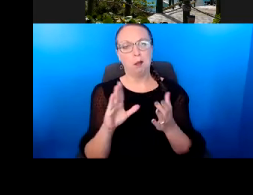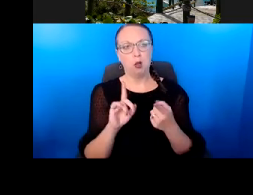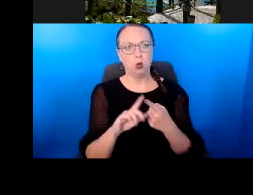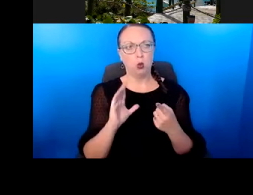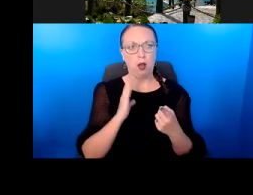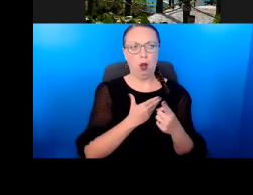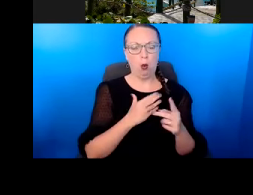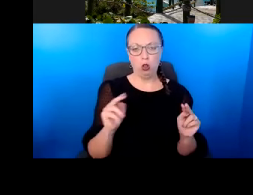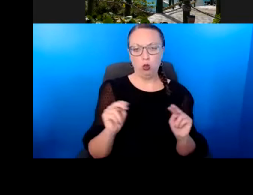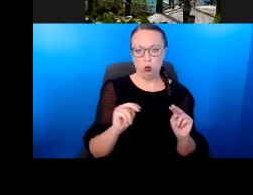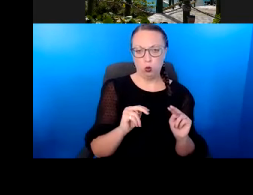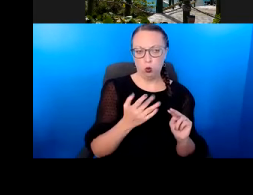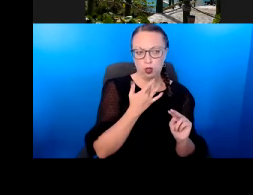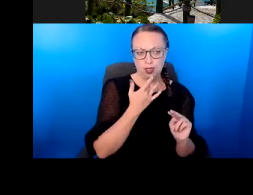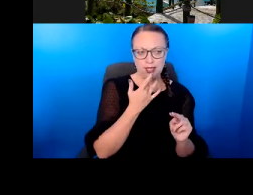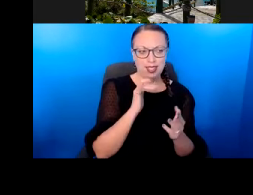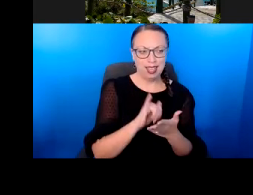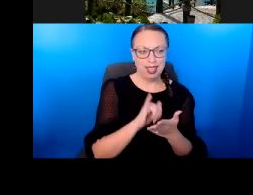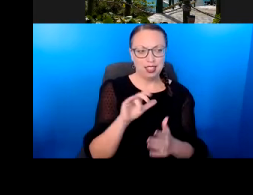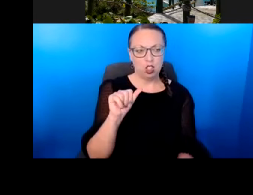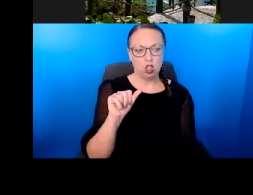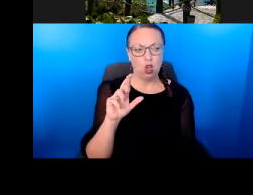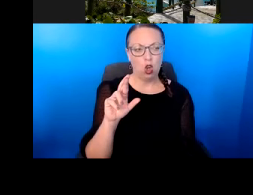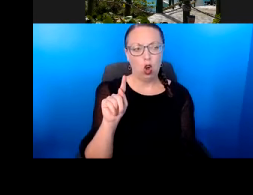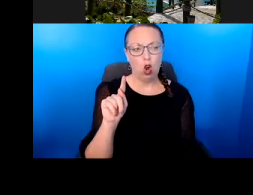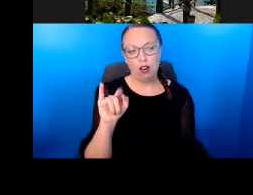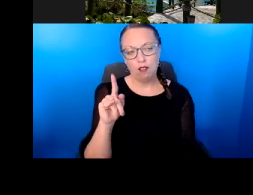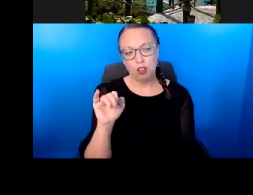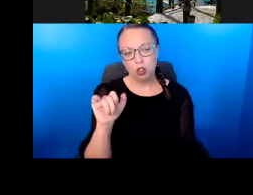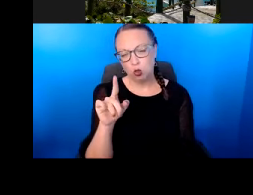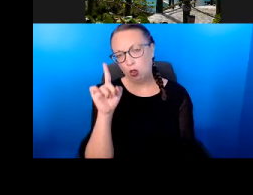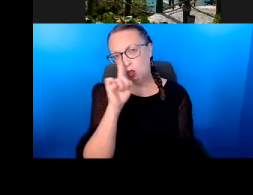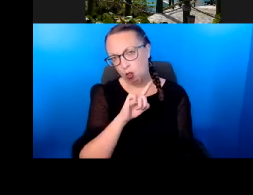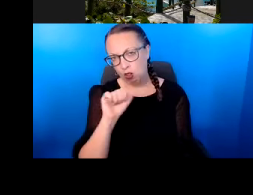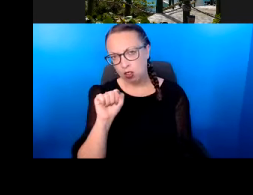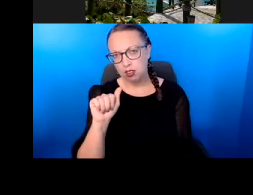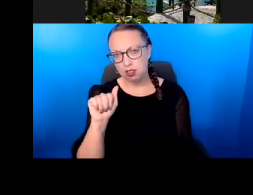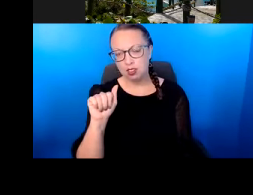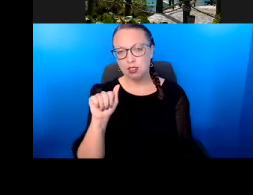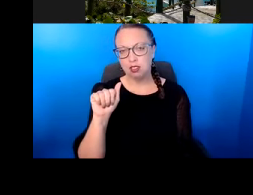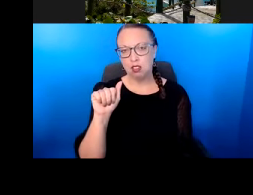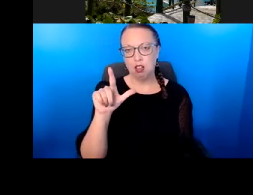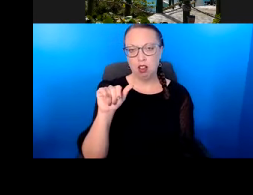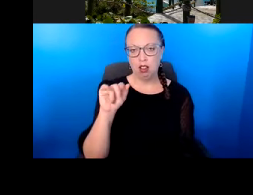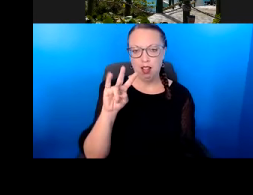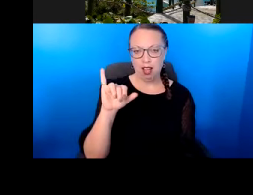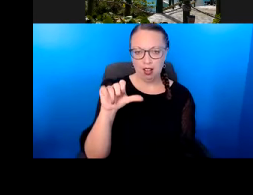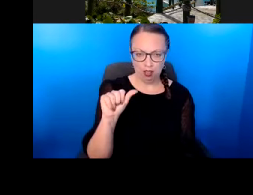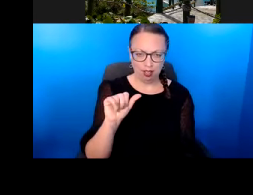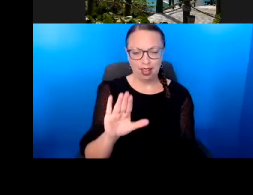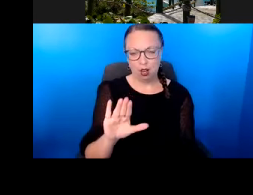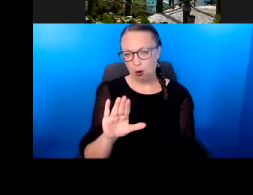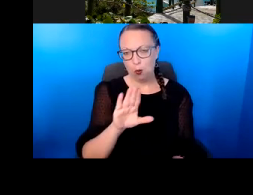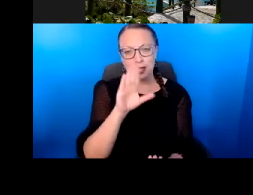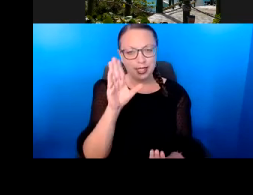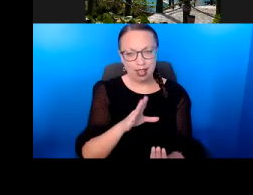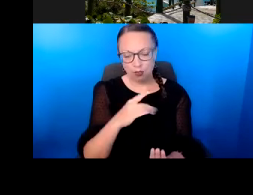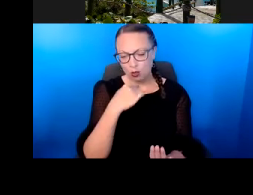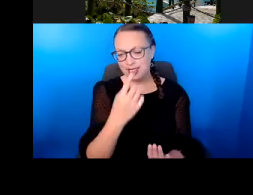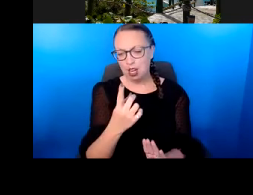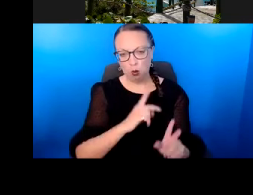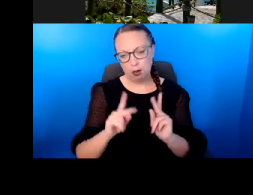as artificial saliva. There's the formula. And believe me, we never tell the subjects that it's artificial